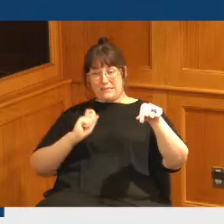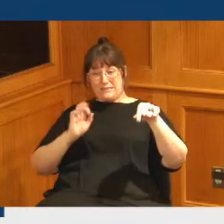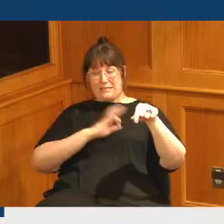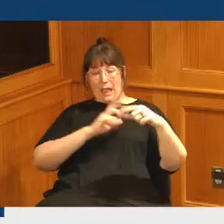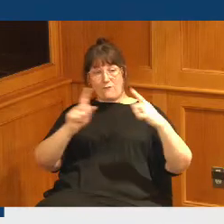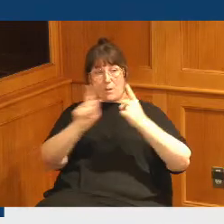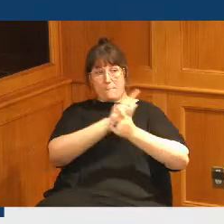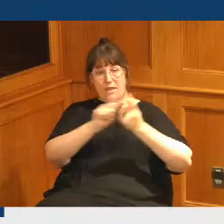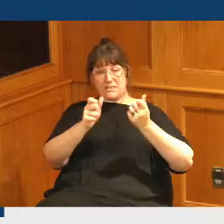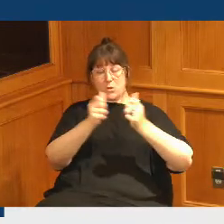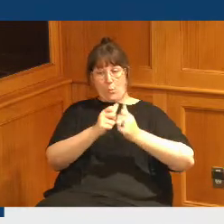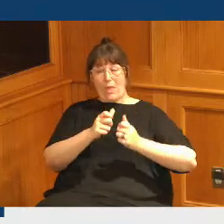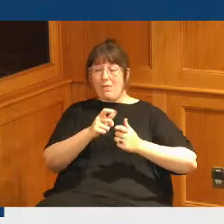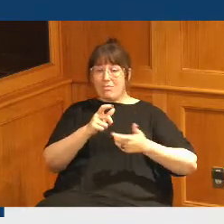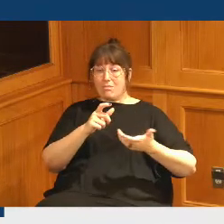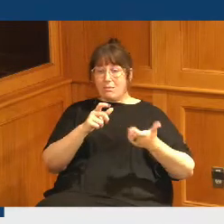with